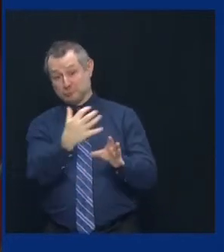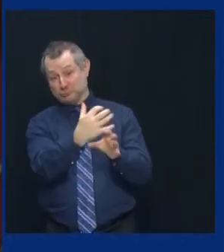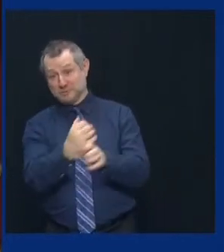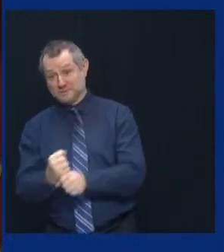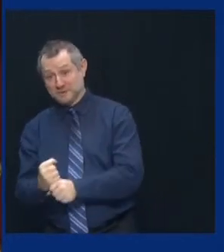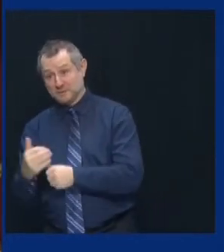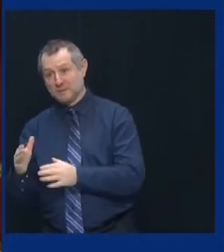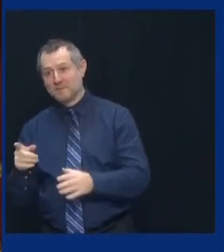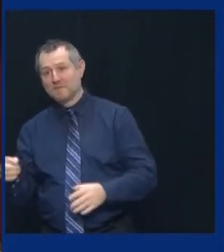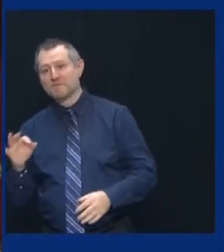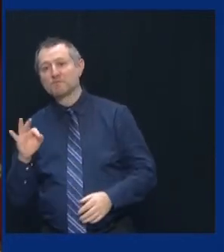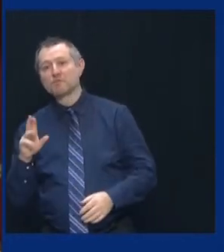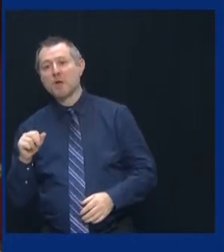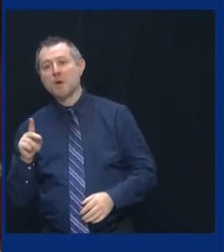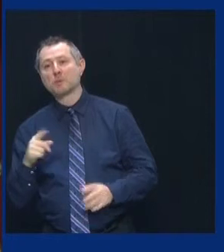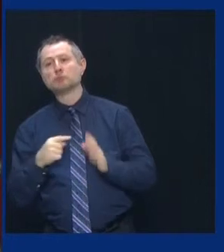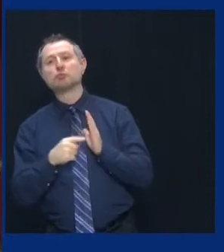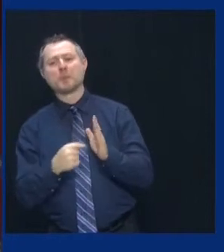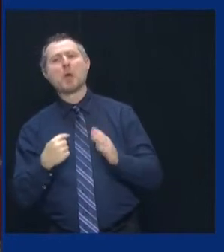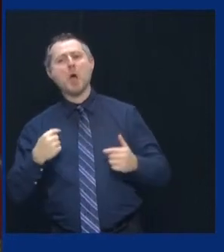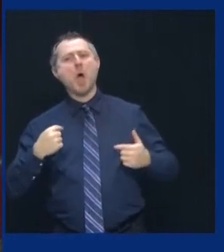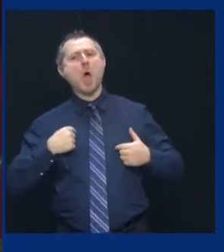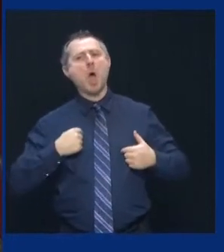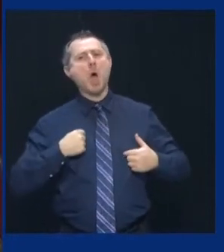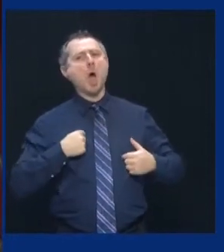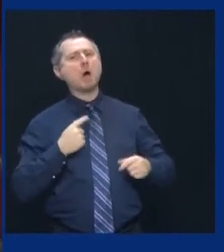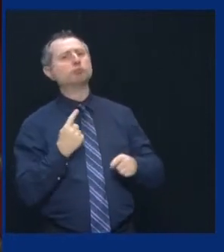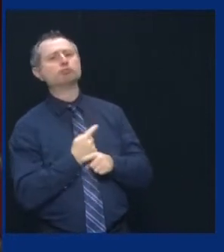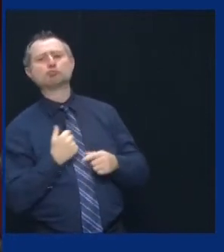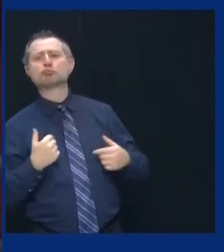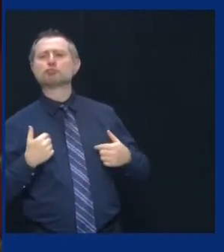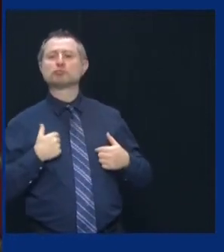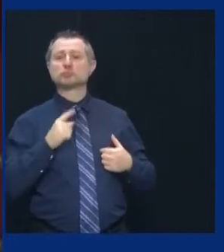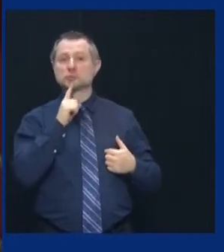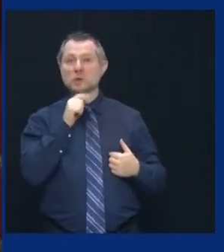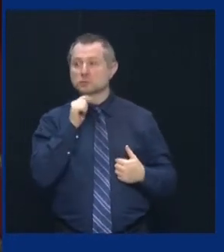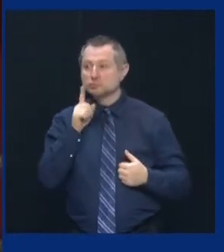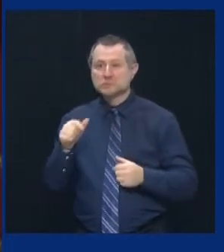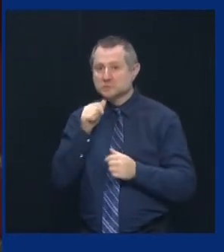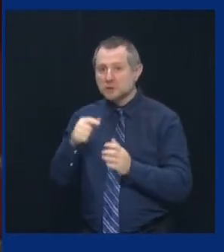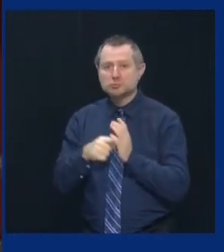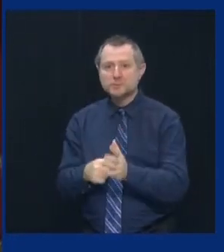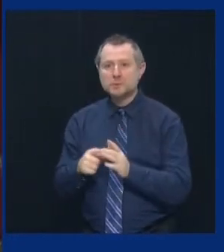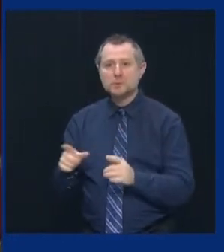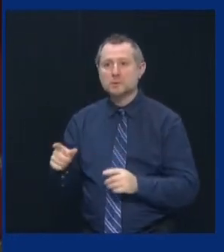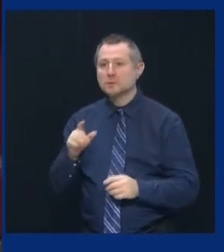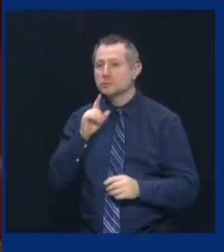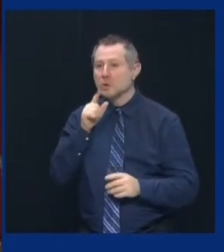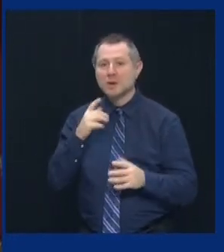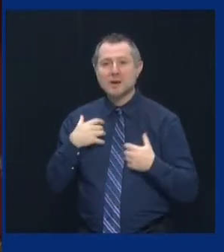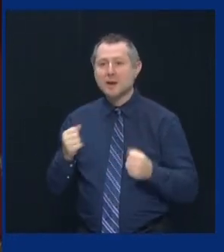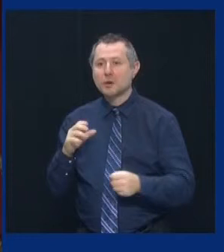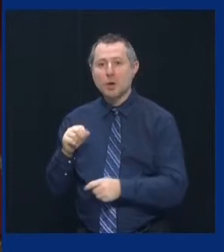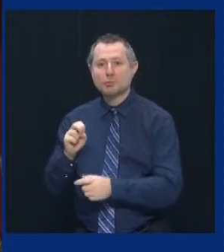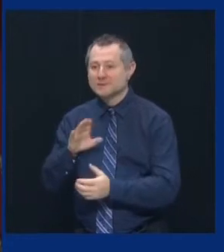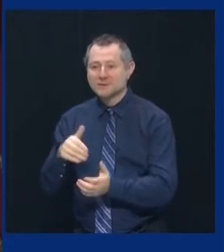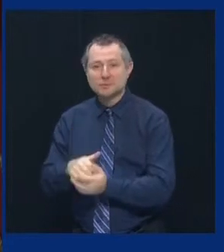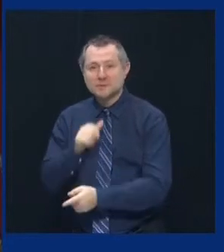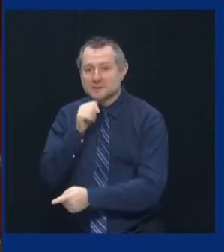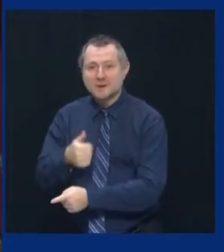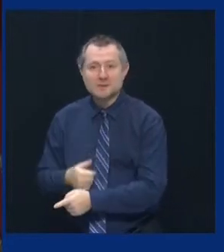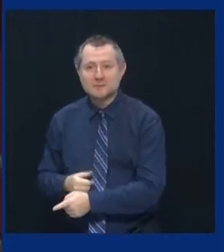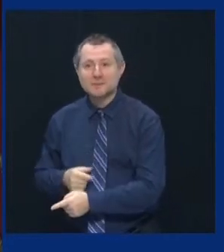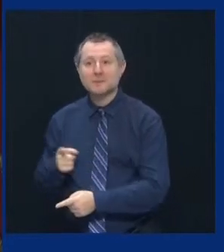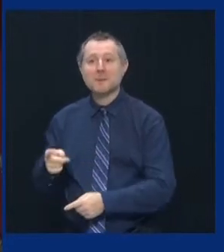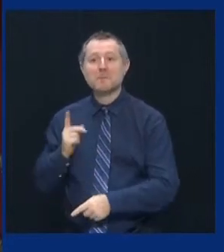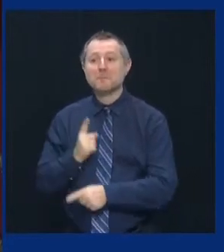fraudulently filled out a form that said that they were a qualified health center. That was incorrect. So that's strike one. And number two, they moved